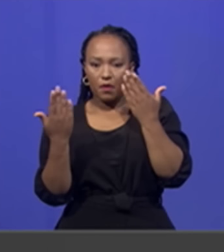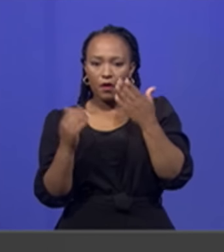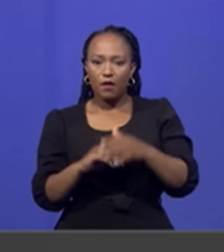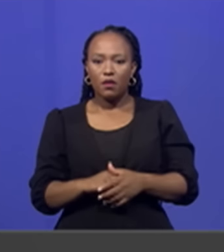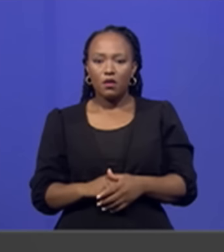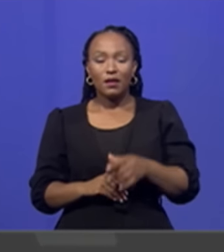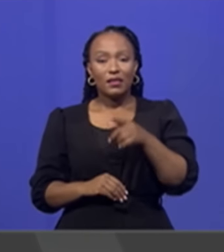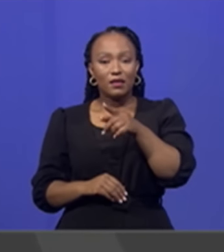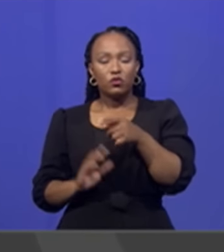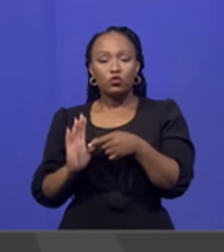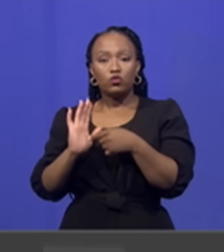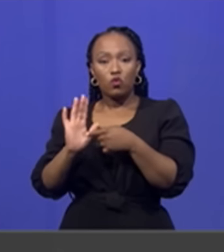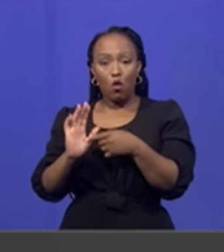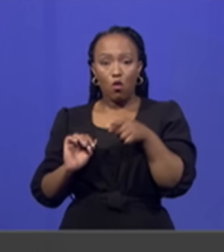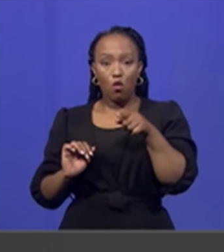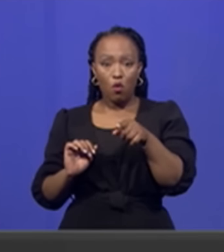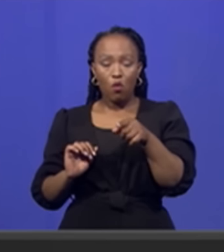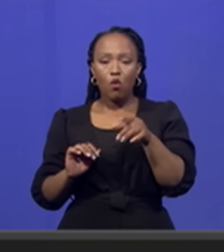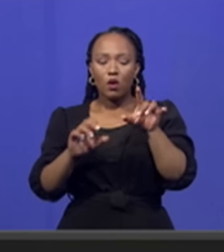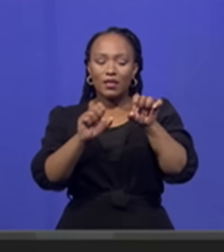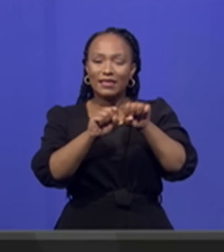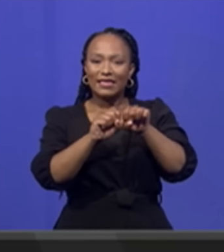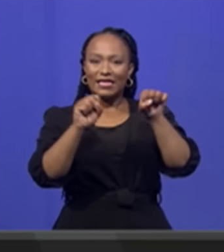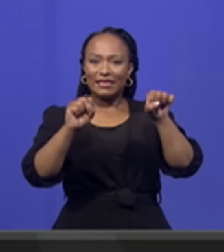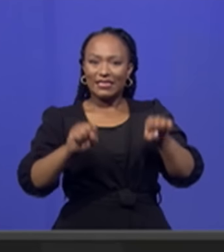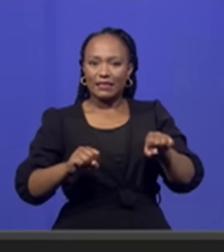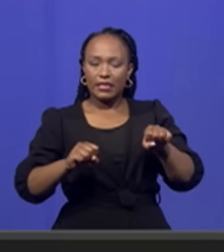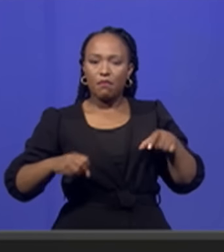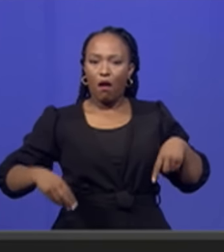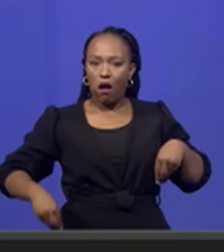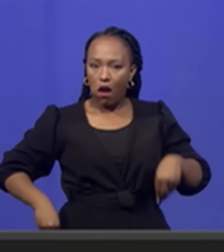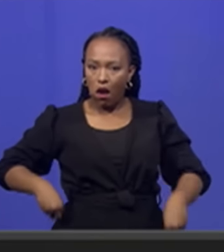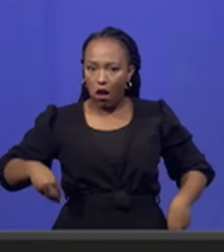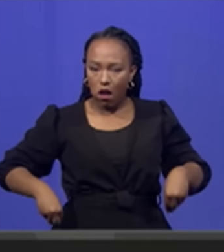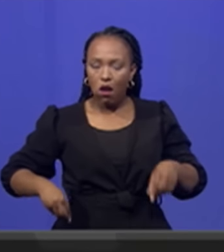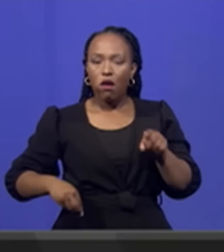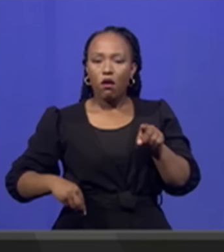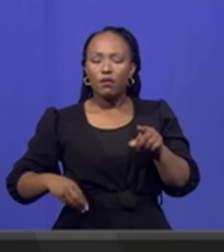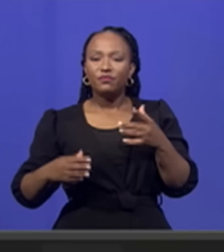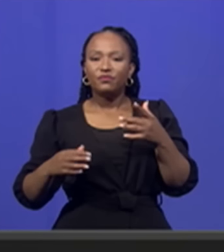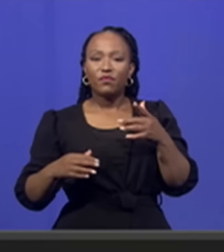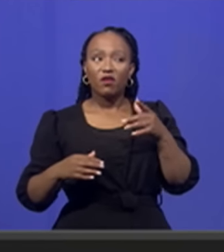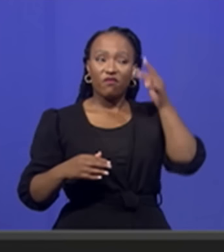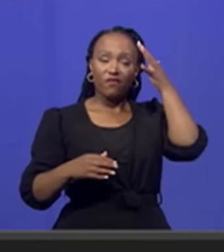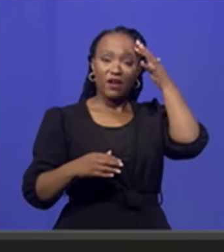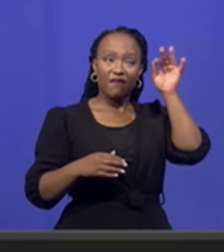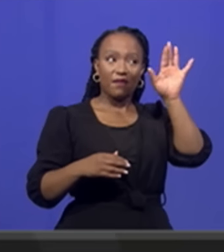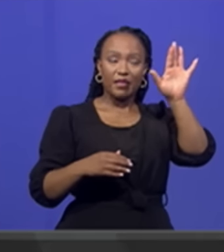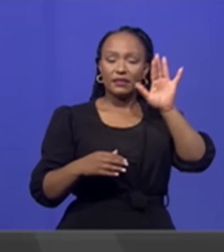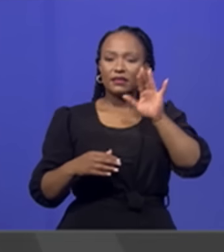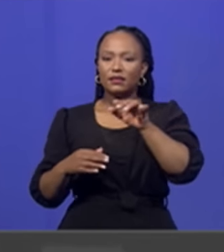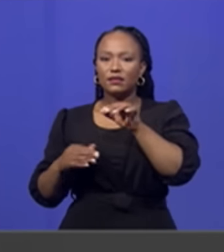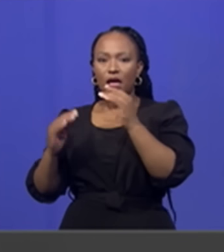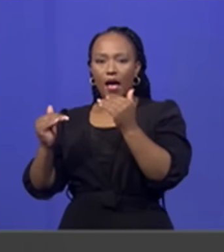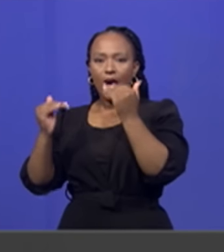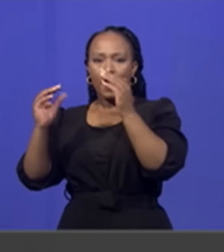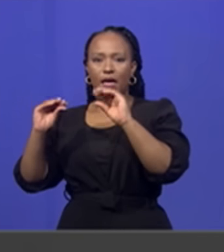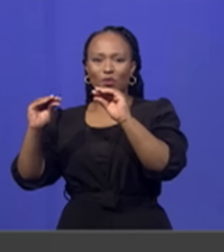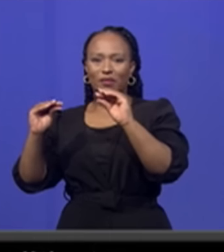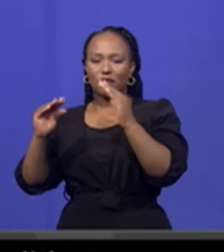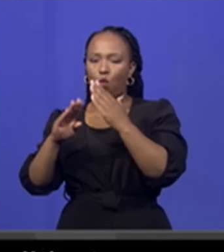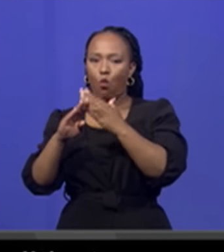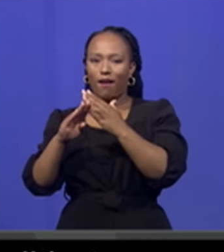the irregularity or the flaws within the system and also coordination within government and institutions of higher learning as well.